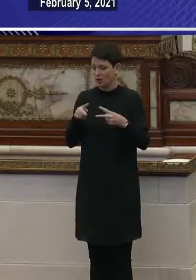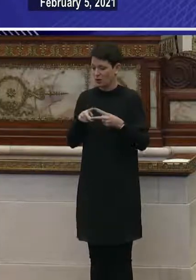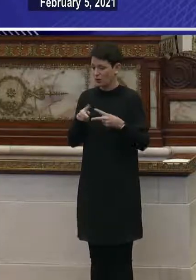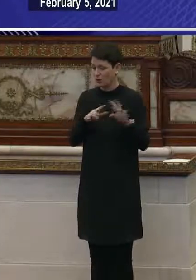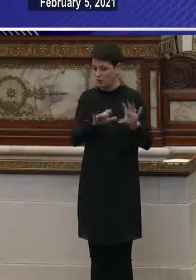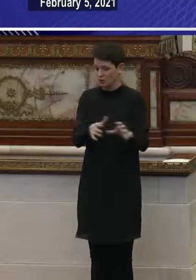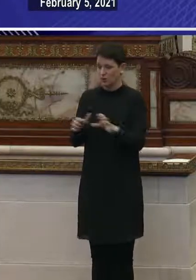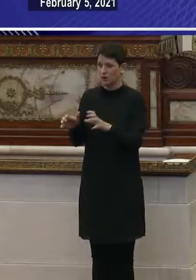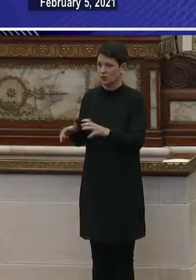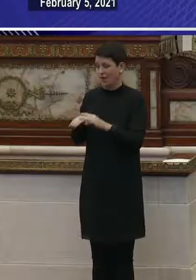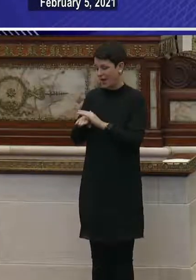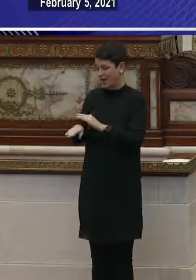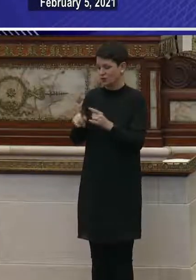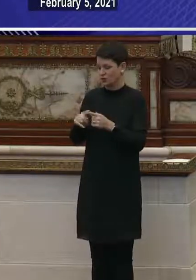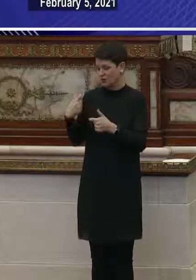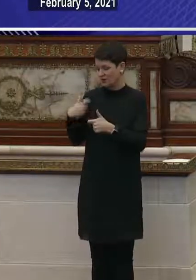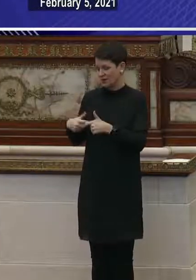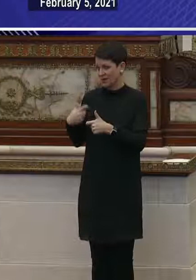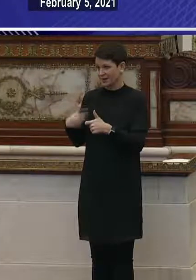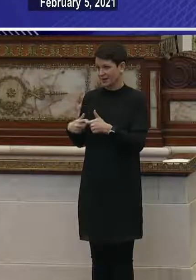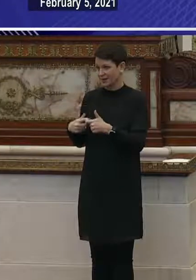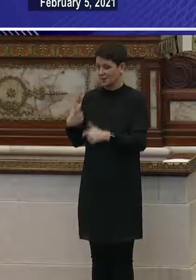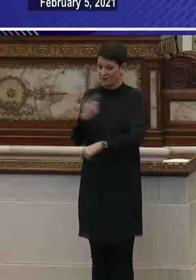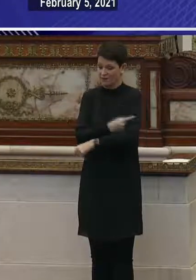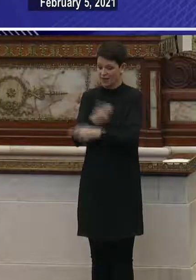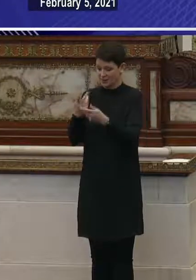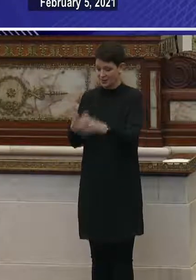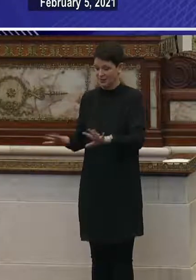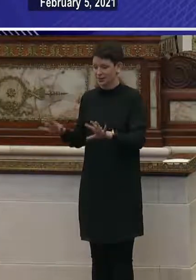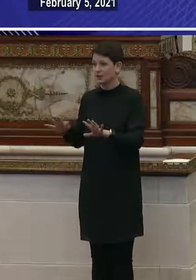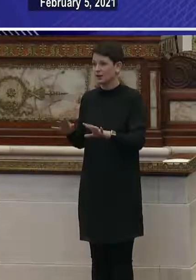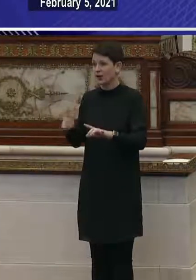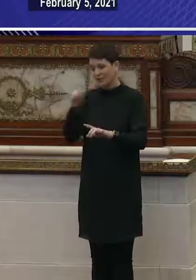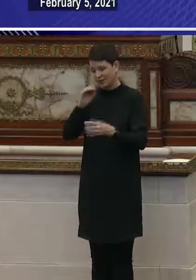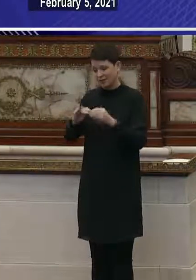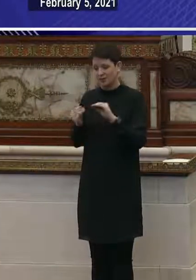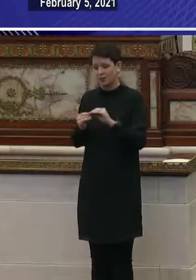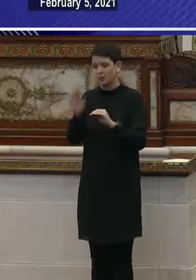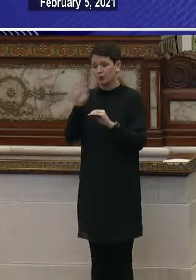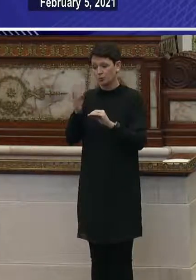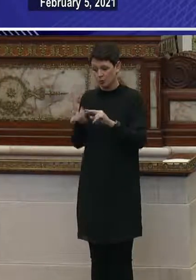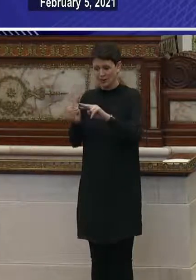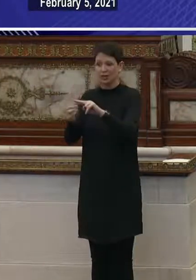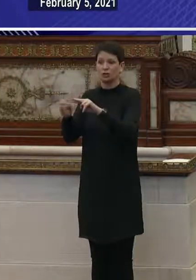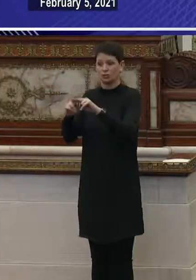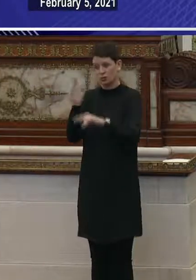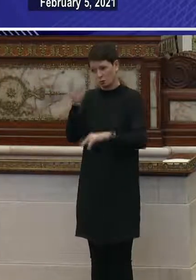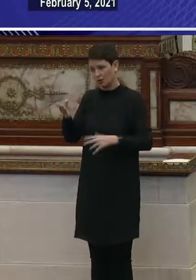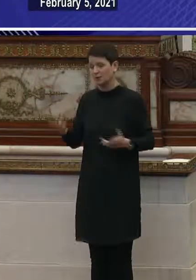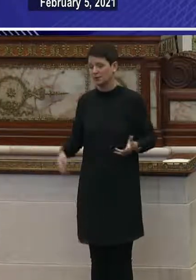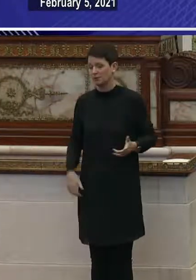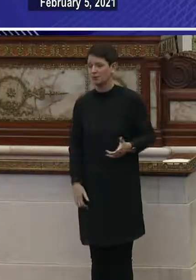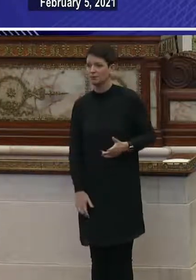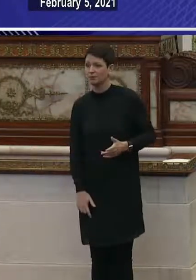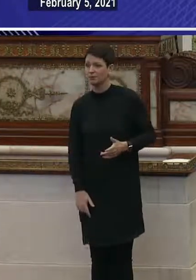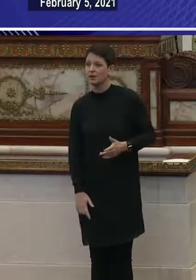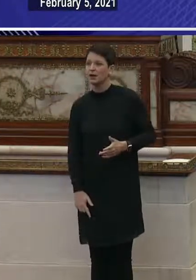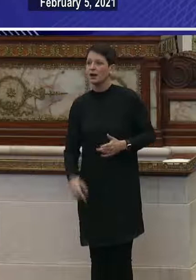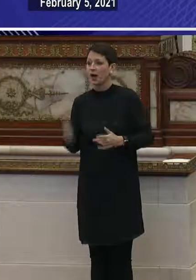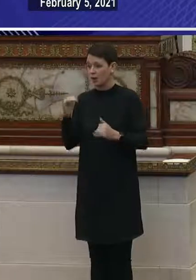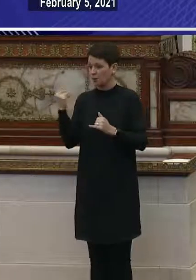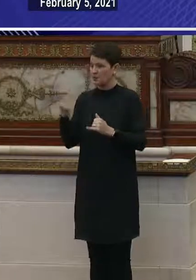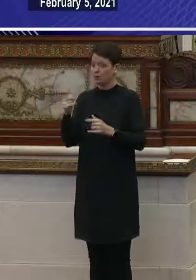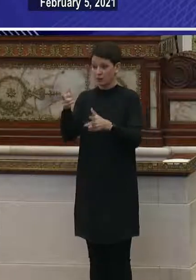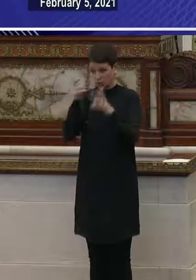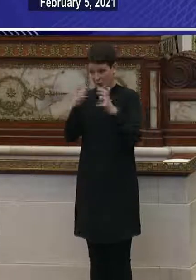have access to the vaccine and that have been vaccinated, I do think that the numbers would be significantly higher. So I hope that something that you all hear us